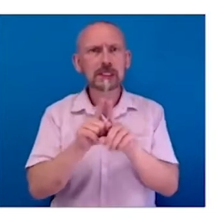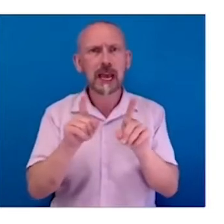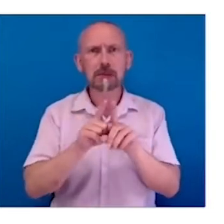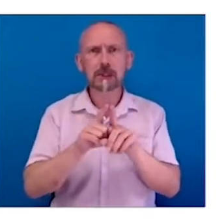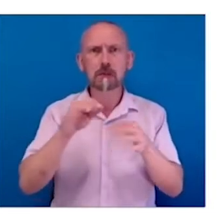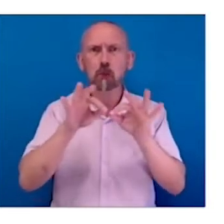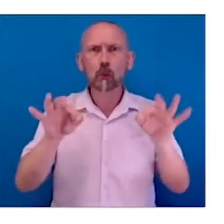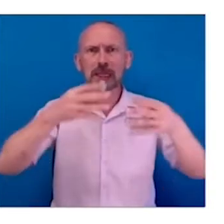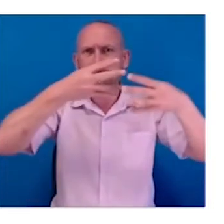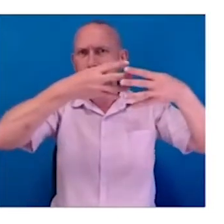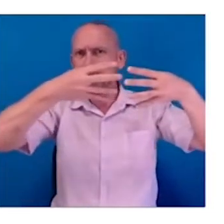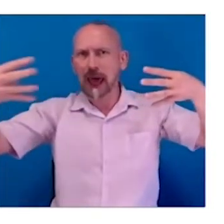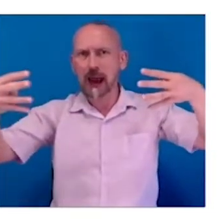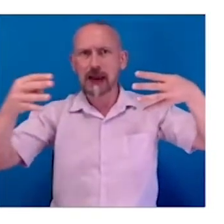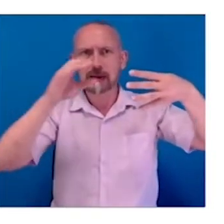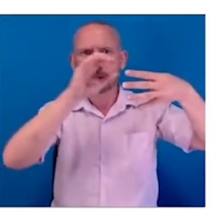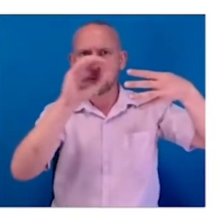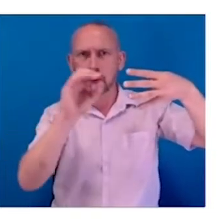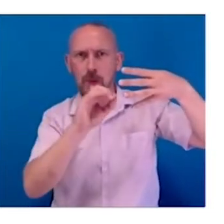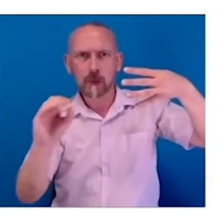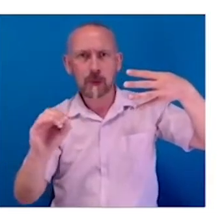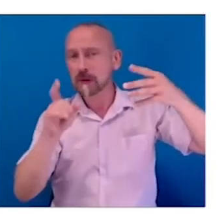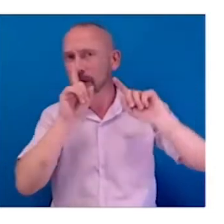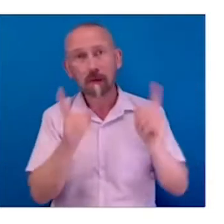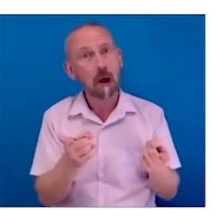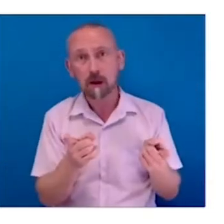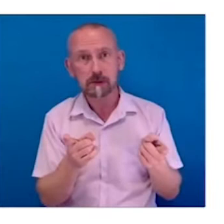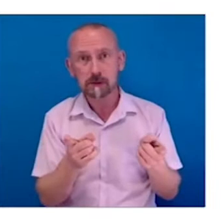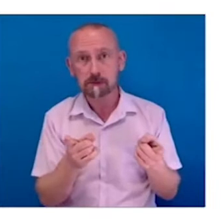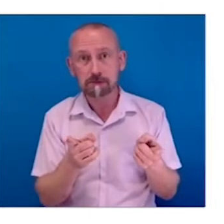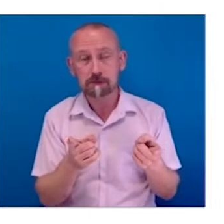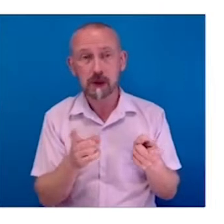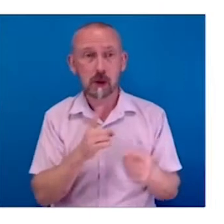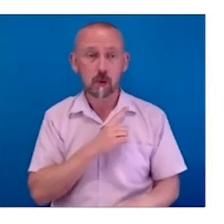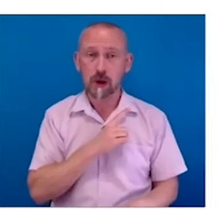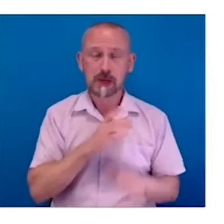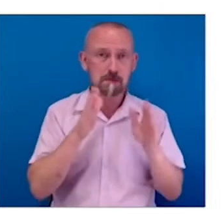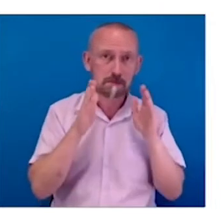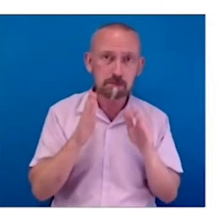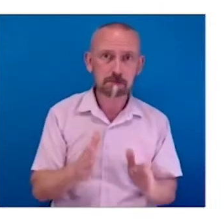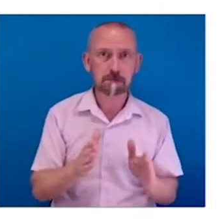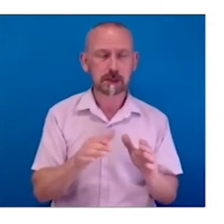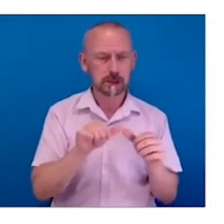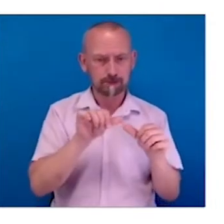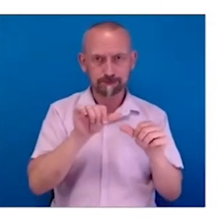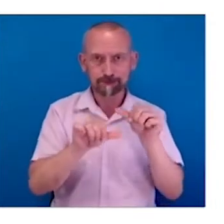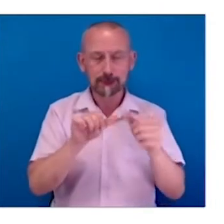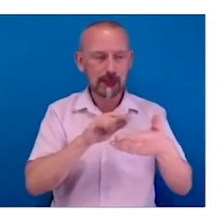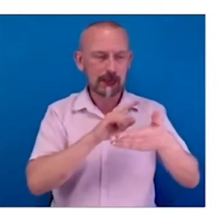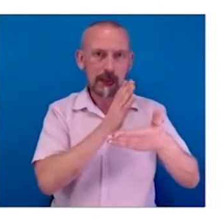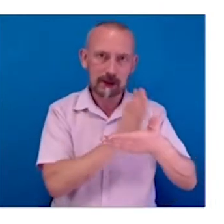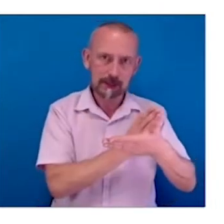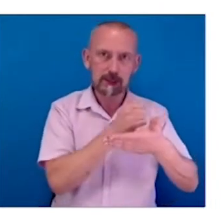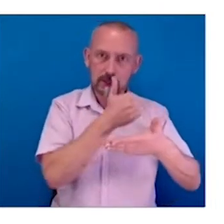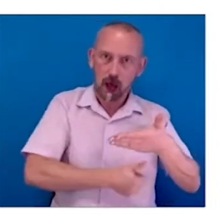spaces that comprises the printed stave, but must be shown in a system which can be read from left to right,